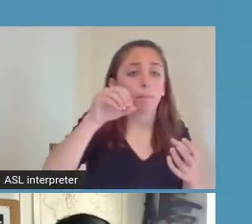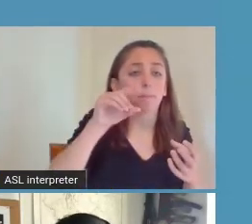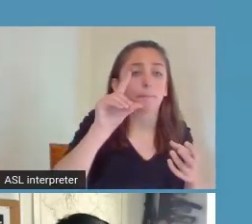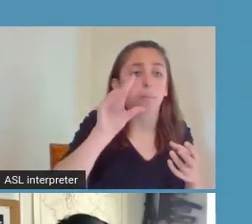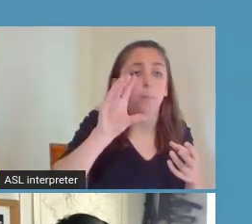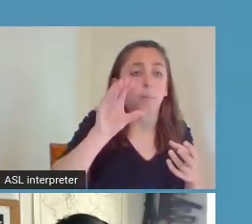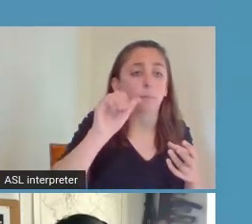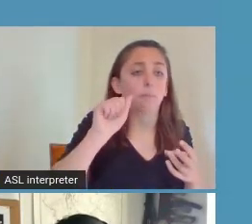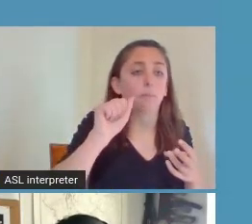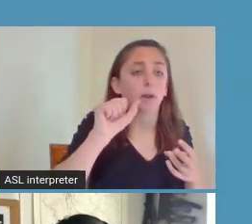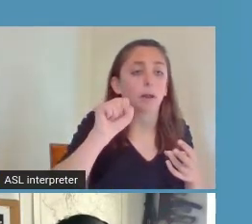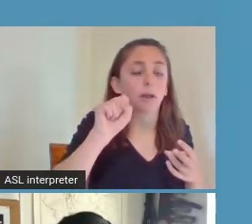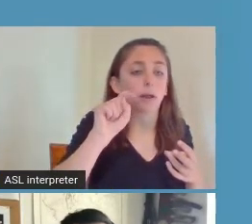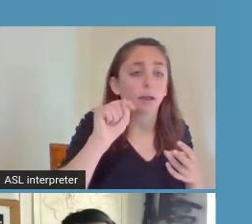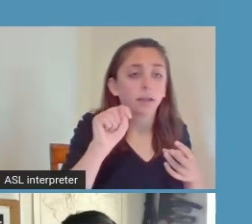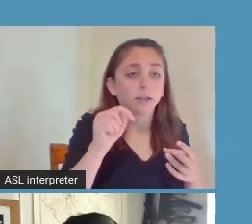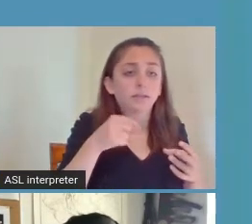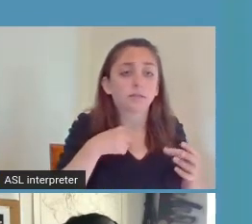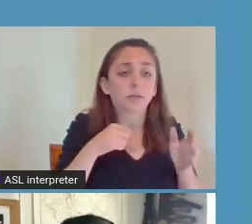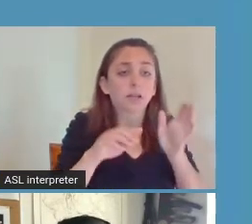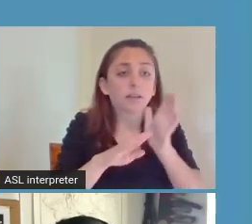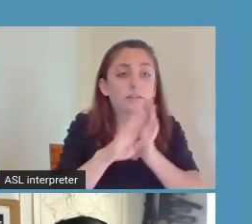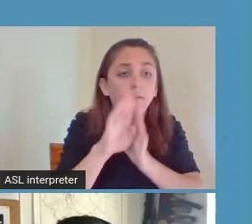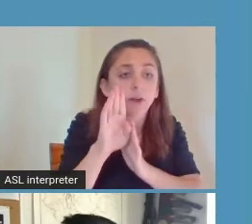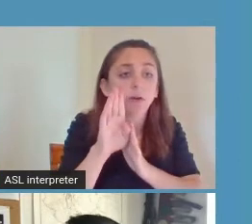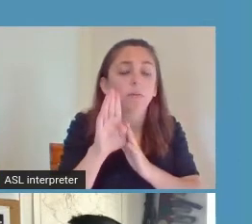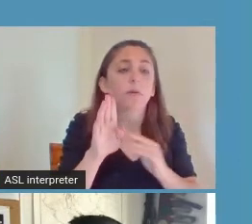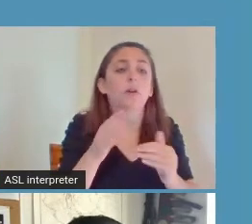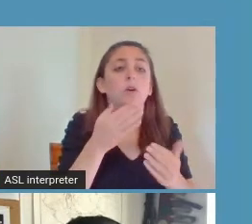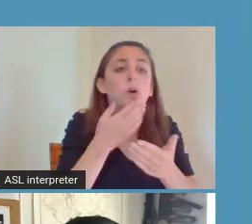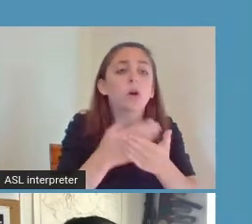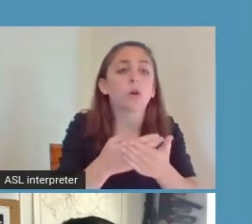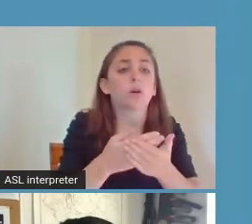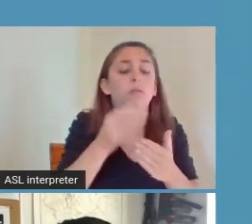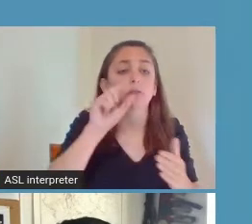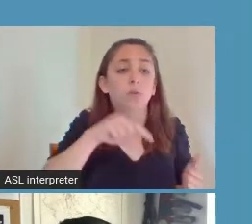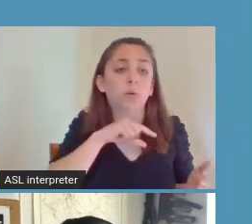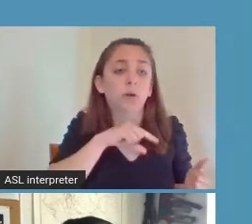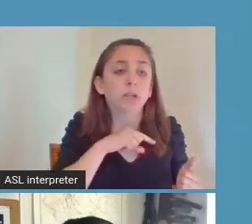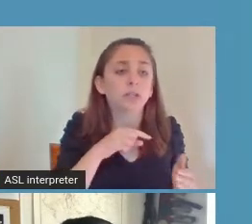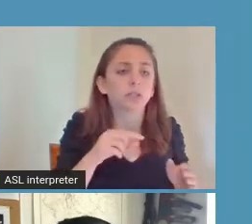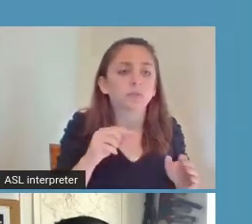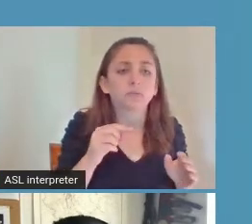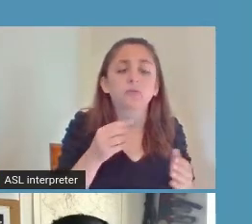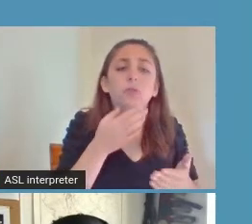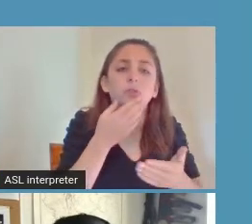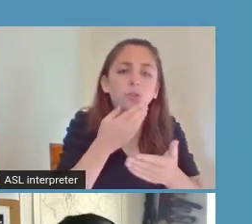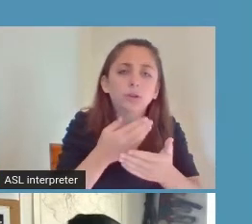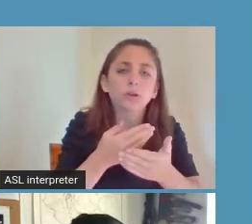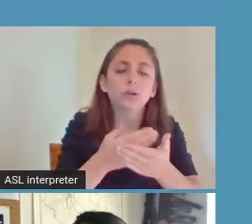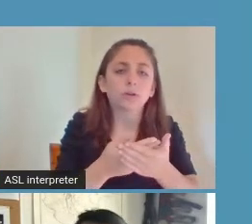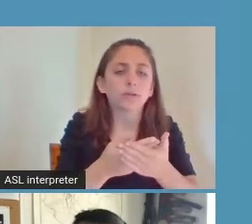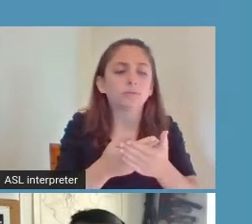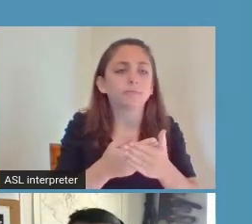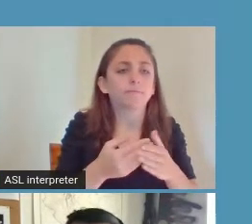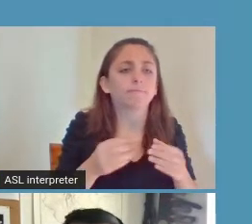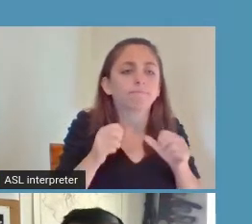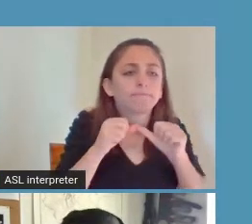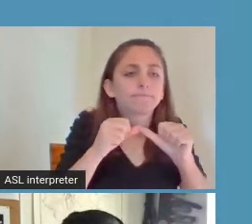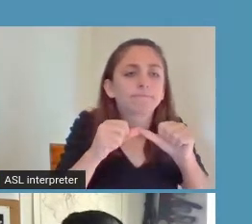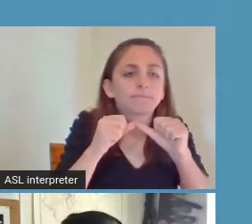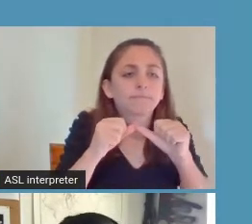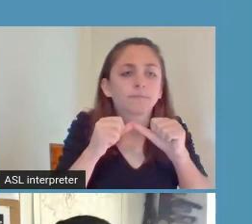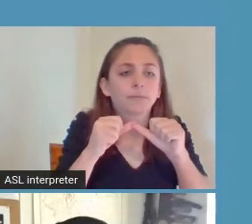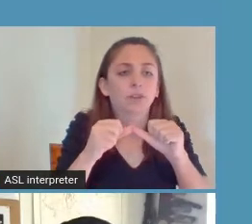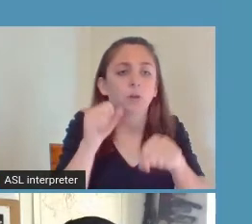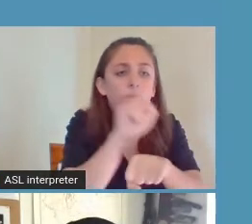I'm developing to be of the highest quality, and it's always great to be sort of on top of the game, I don't want us to be the